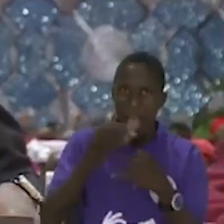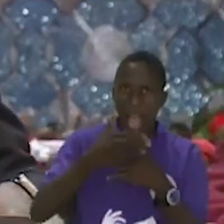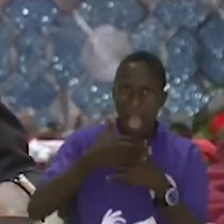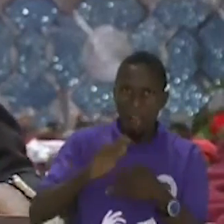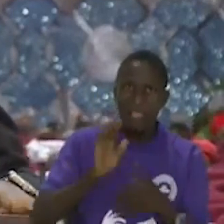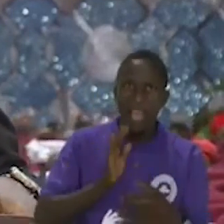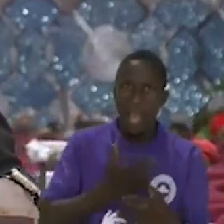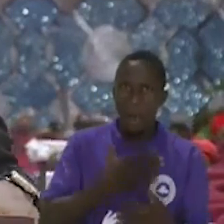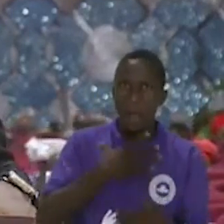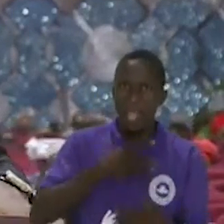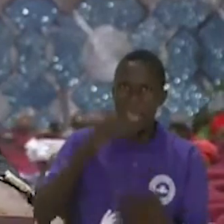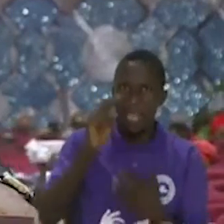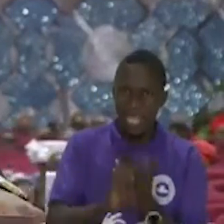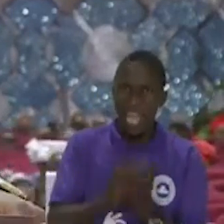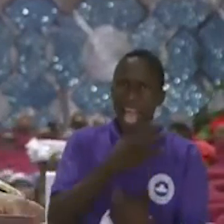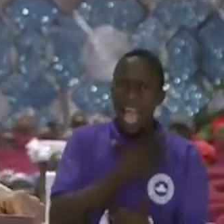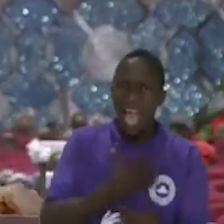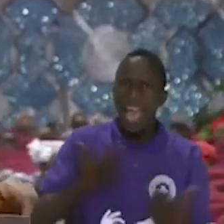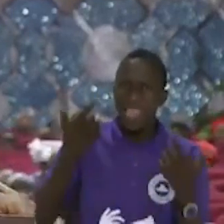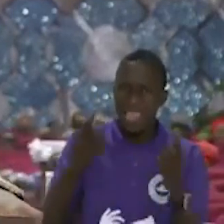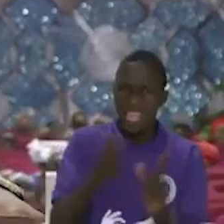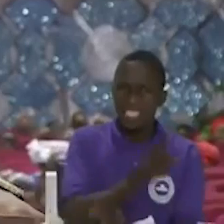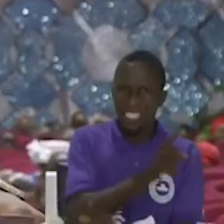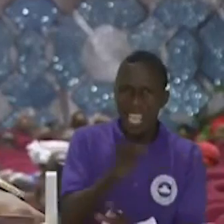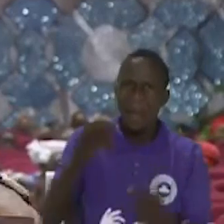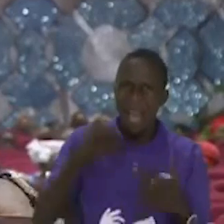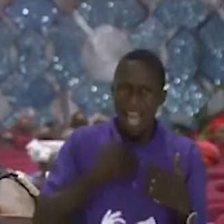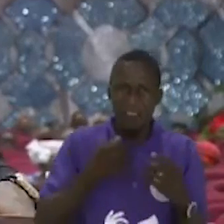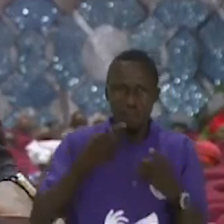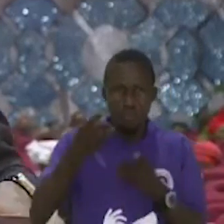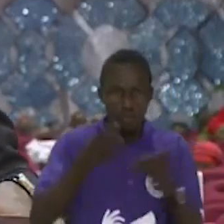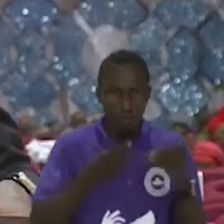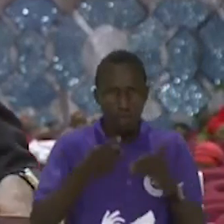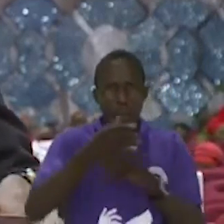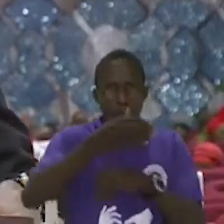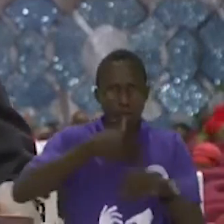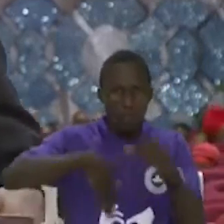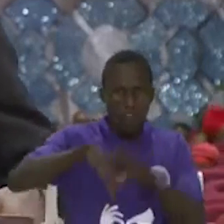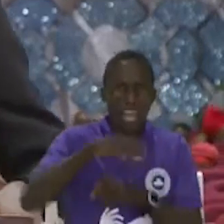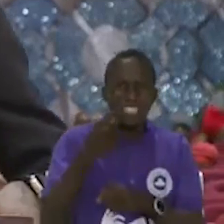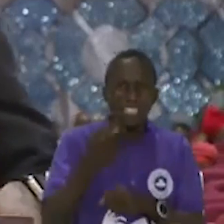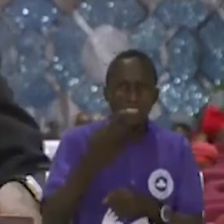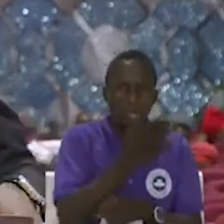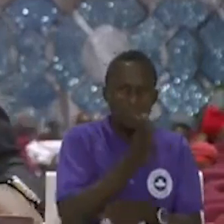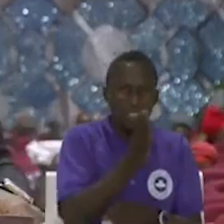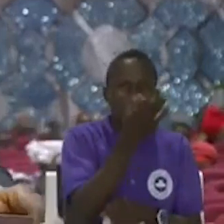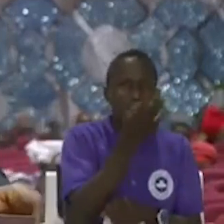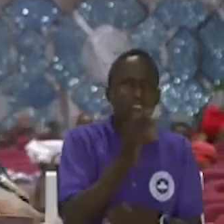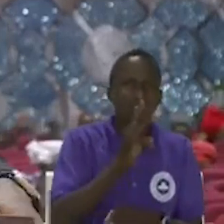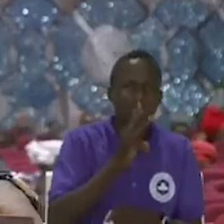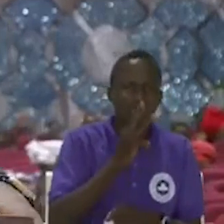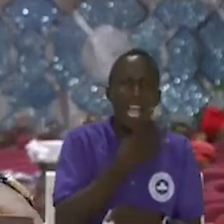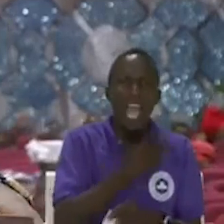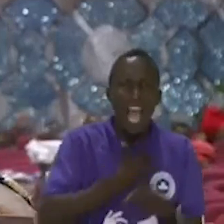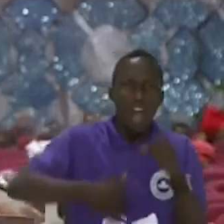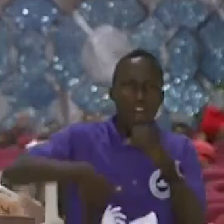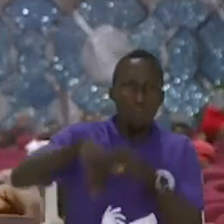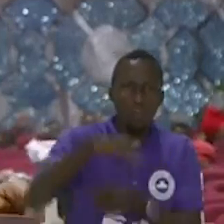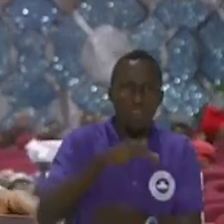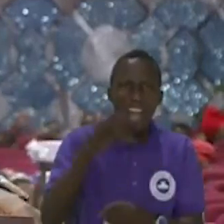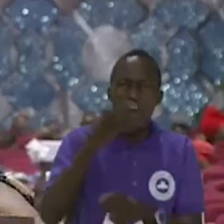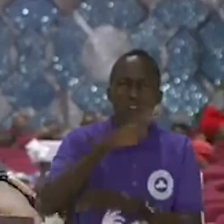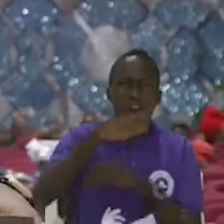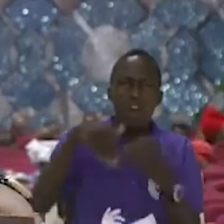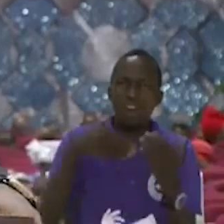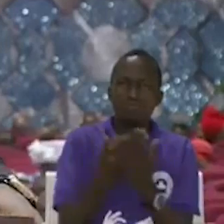them have dominion over the fish of the sea, and over the fowl of the air, and over the cattle, and over all